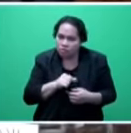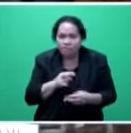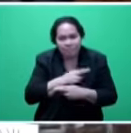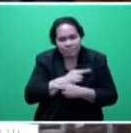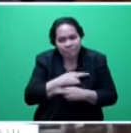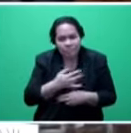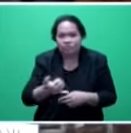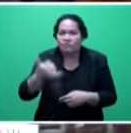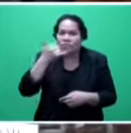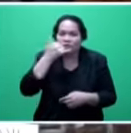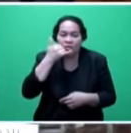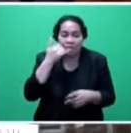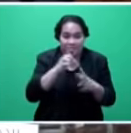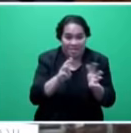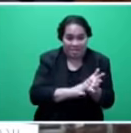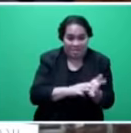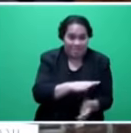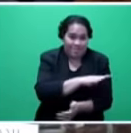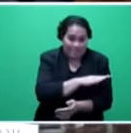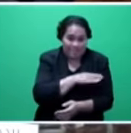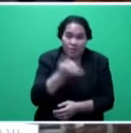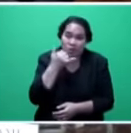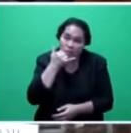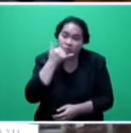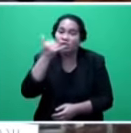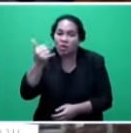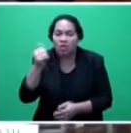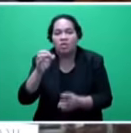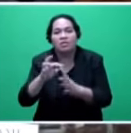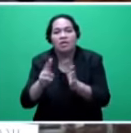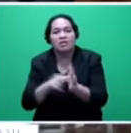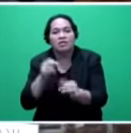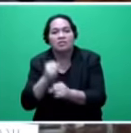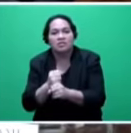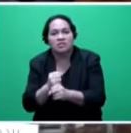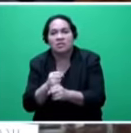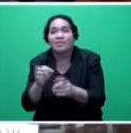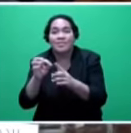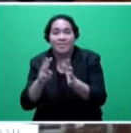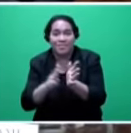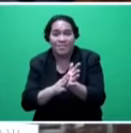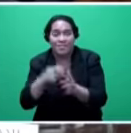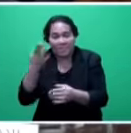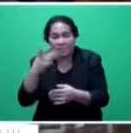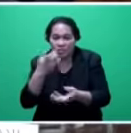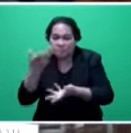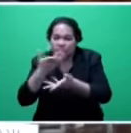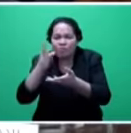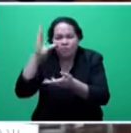phone call from our Prime Minister to the Prime Minister of Papua New Guinea, or perhaps a briefing with our High